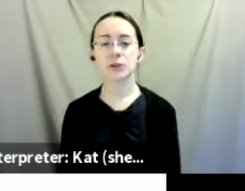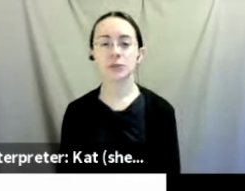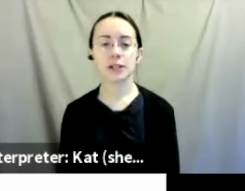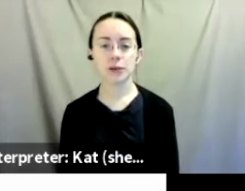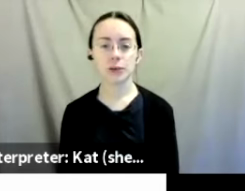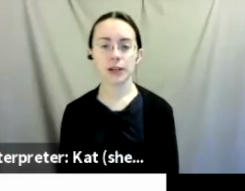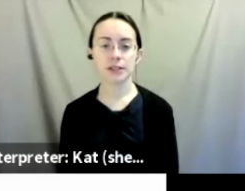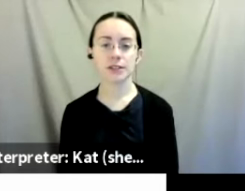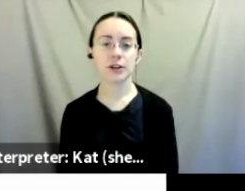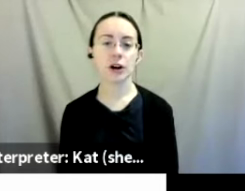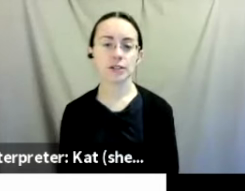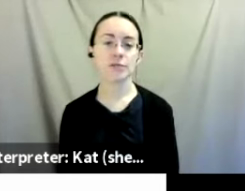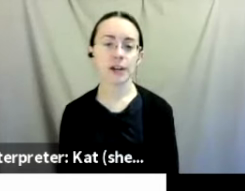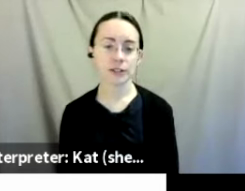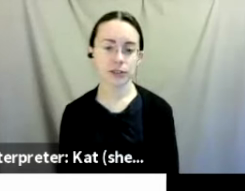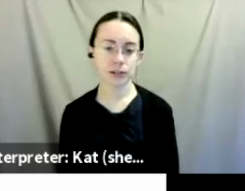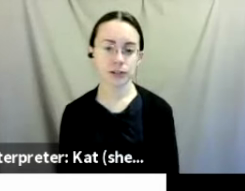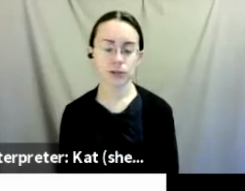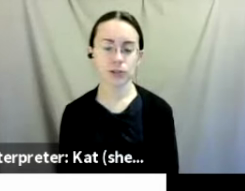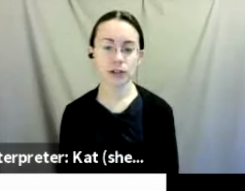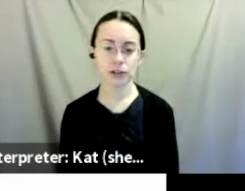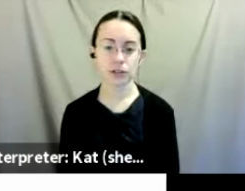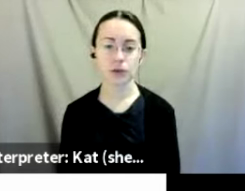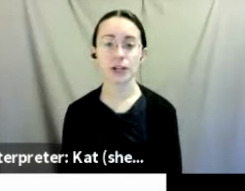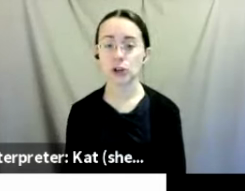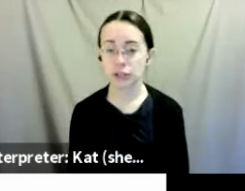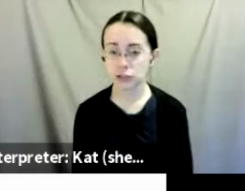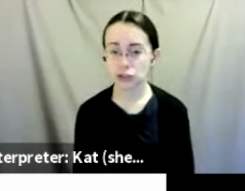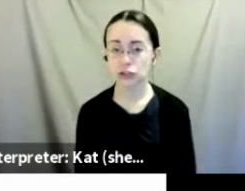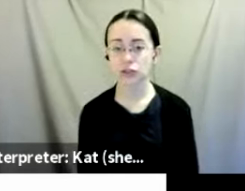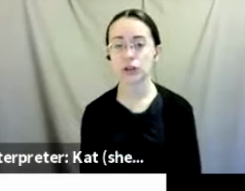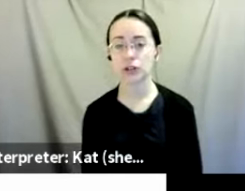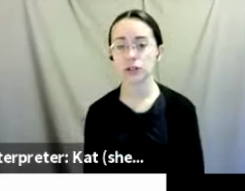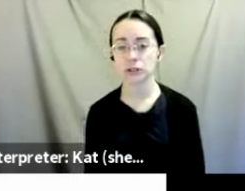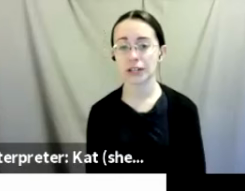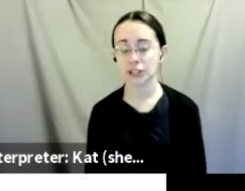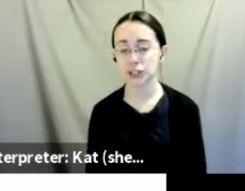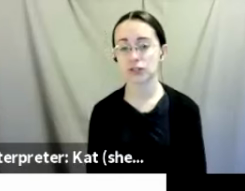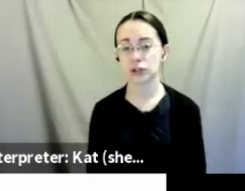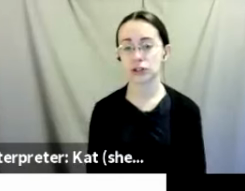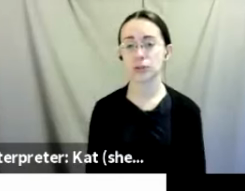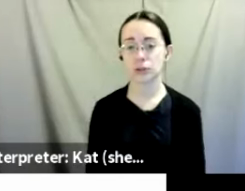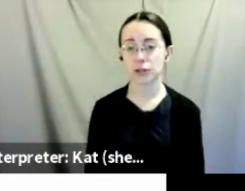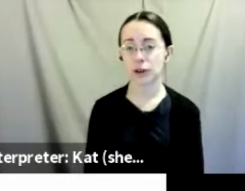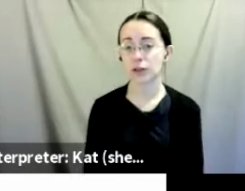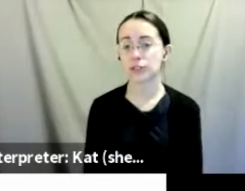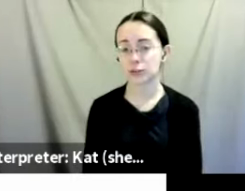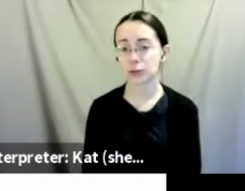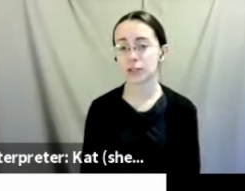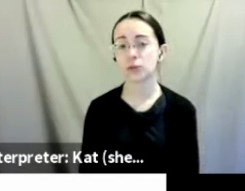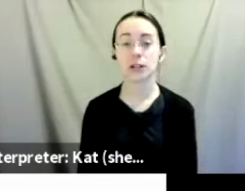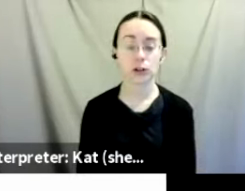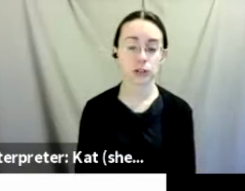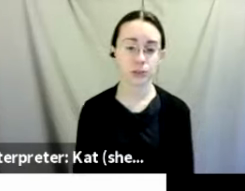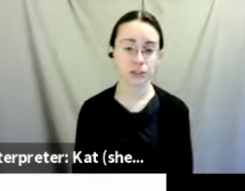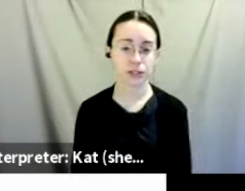And of course, we know that there are some factors of deaf culture that also encourage stronger connection and stronger community with other deaf